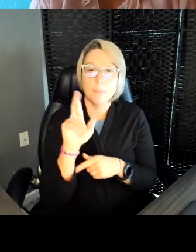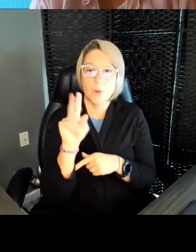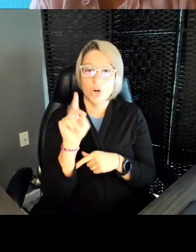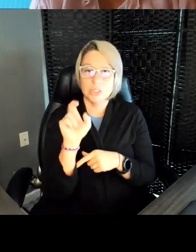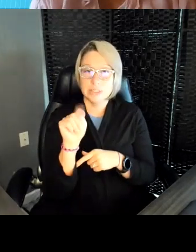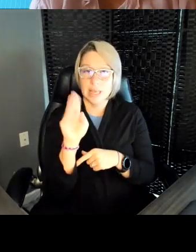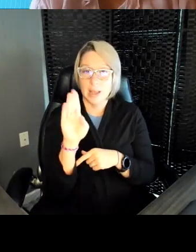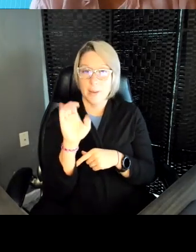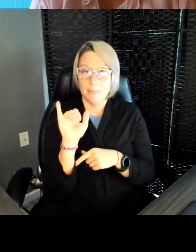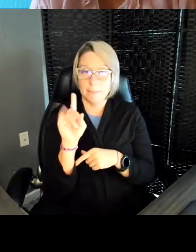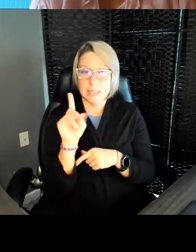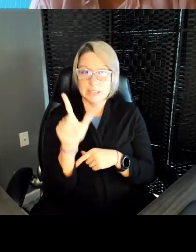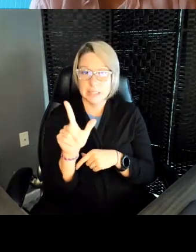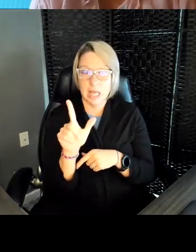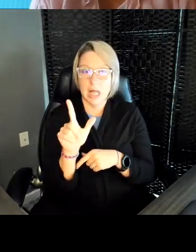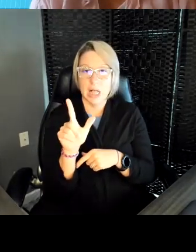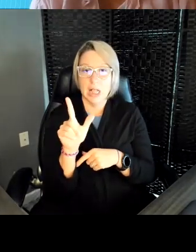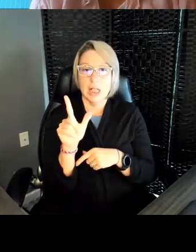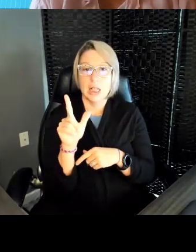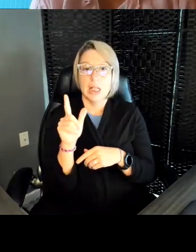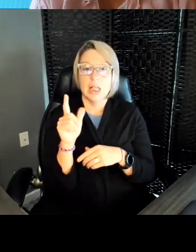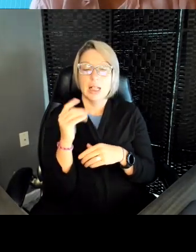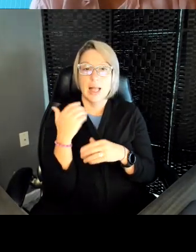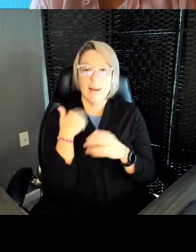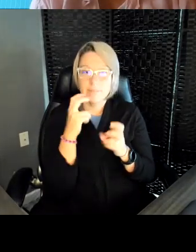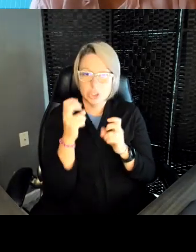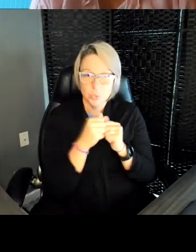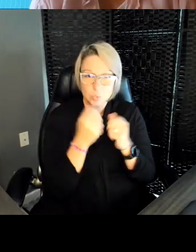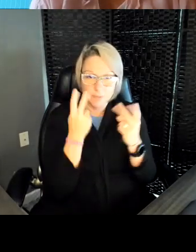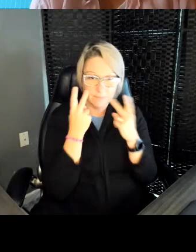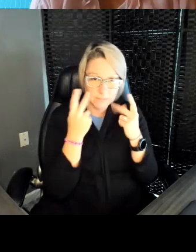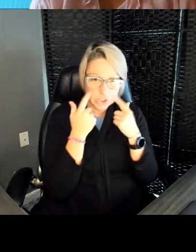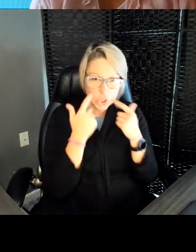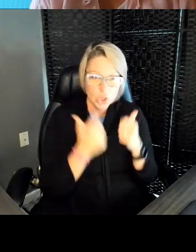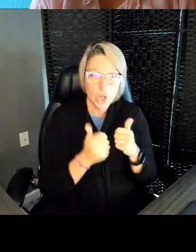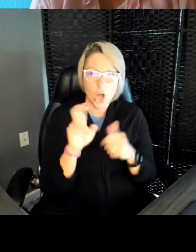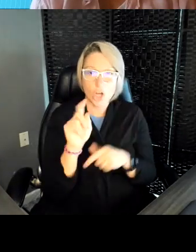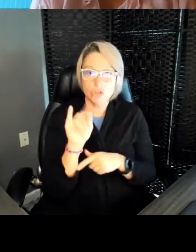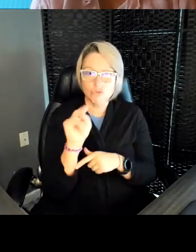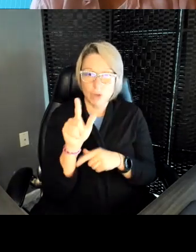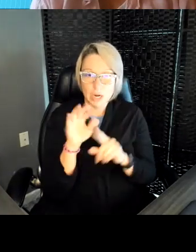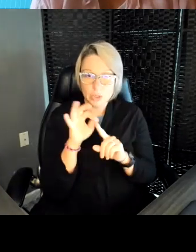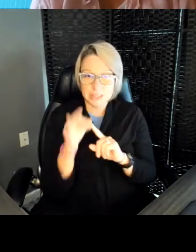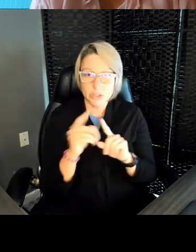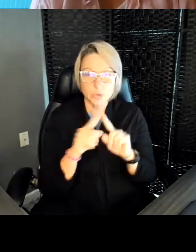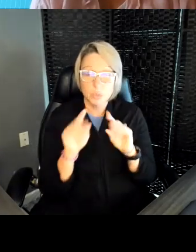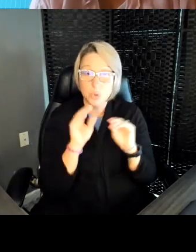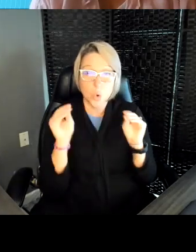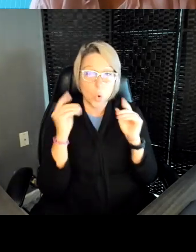Hold on, it's moving. I see issues with vision loss, retinal detachment, but no hearing issues noted in search.